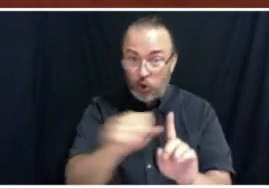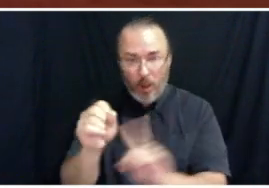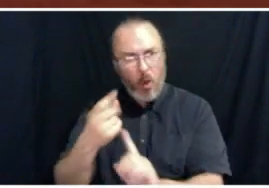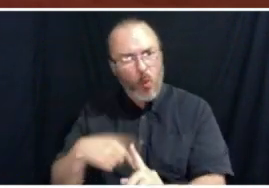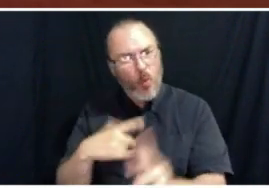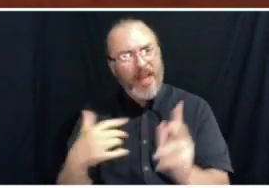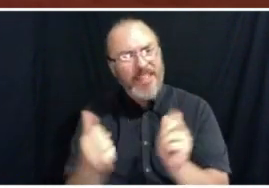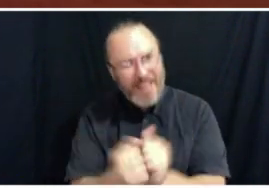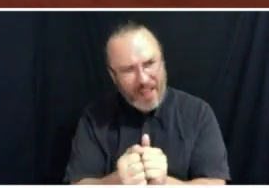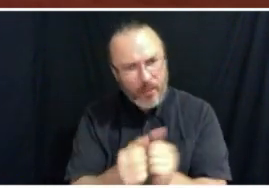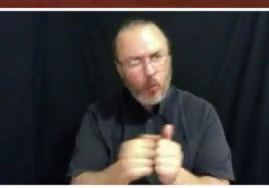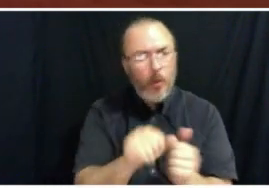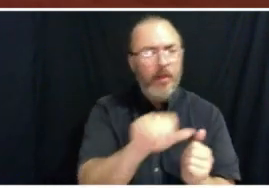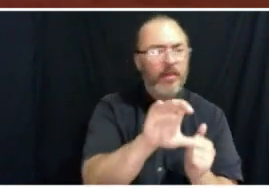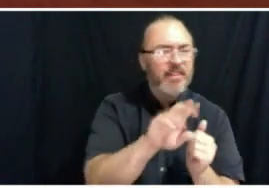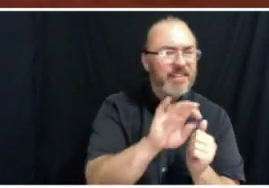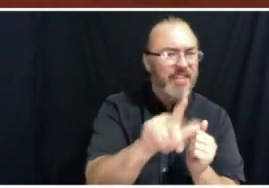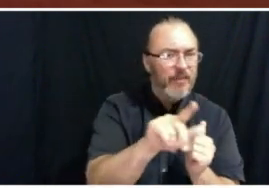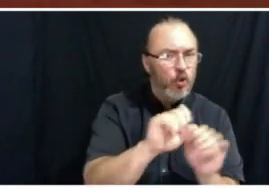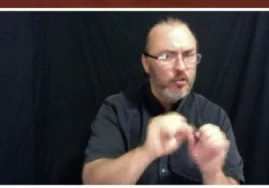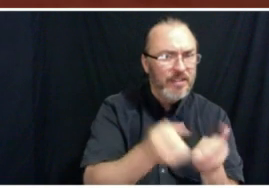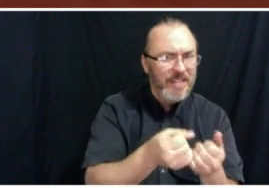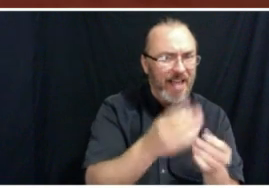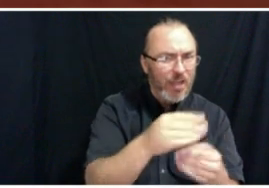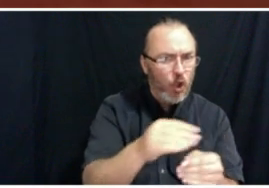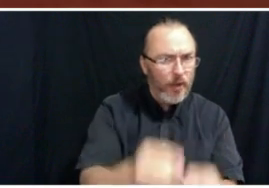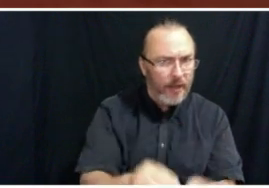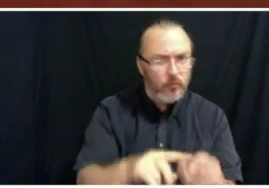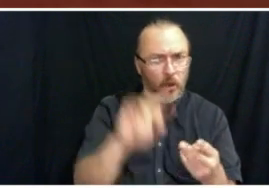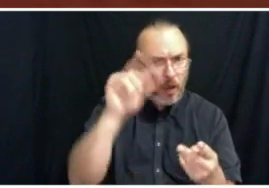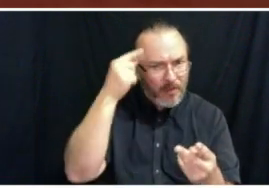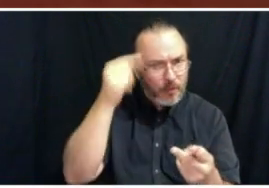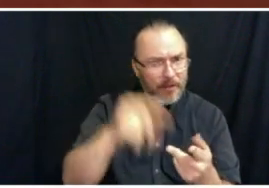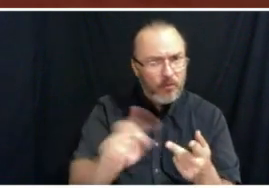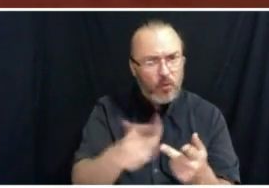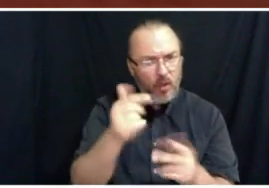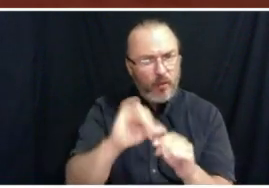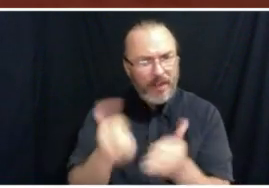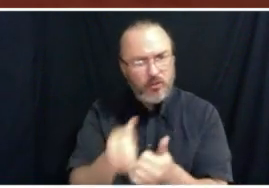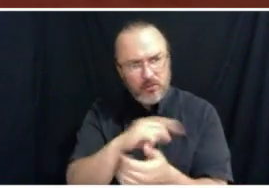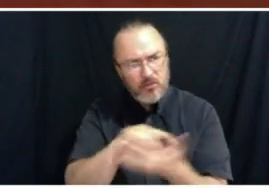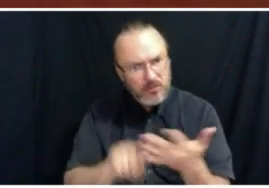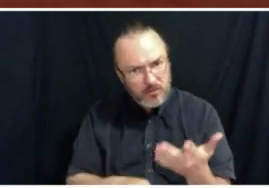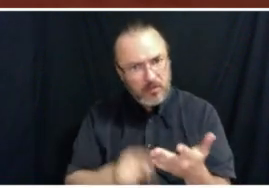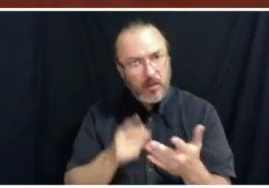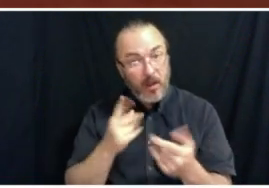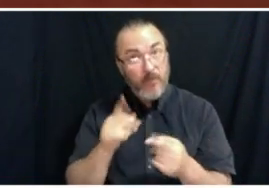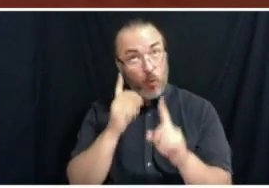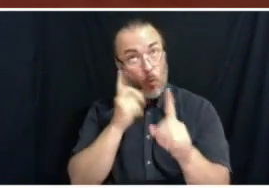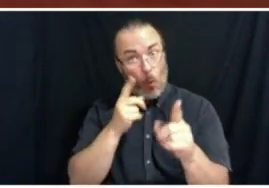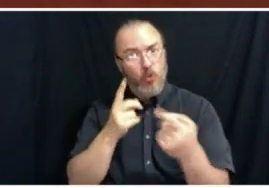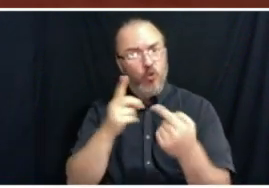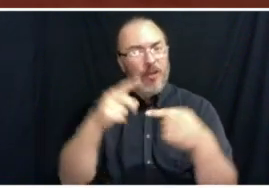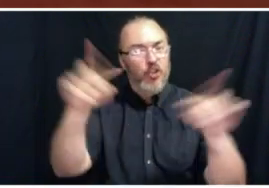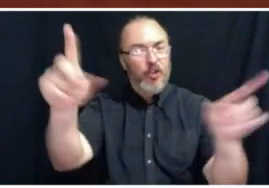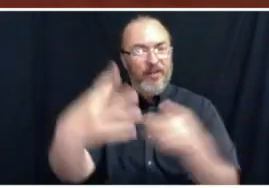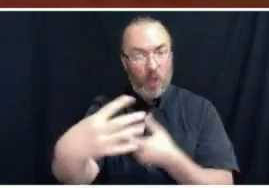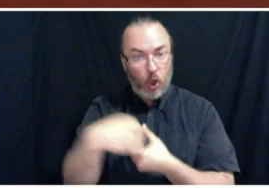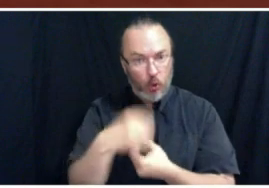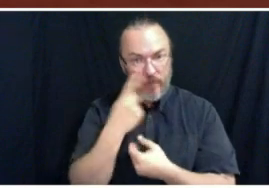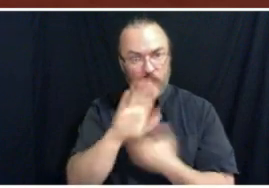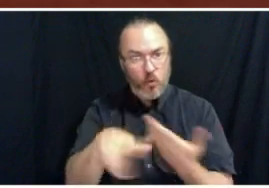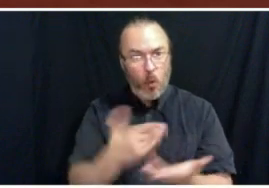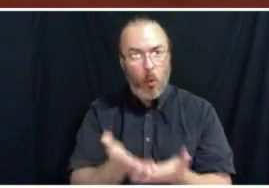society organizations, governments, and other agencies to achieve the promise of inclusion for all children. Thank